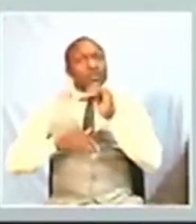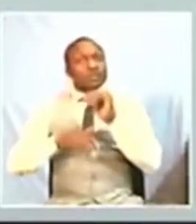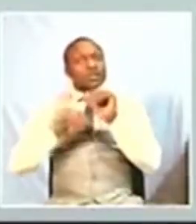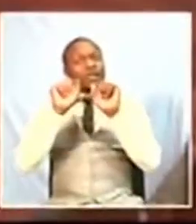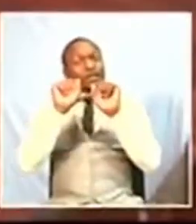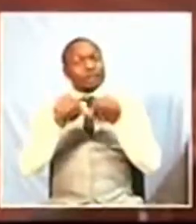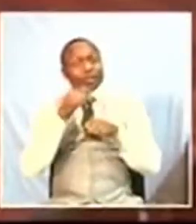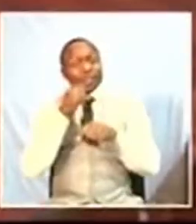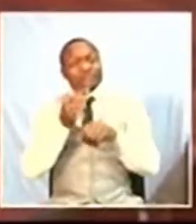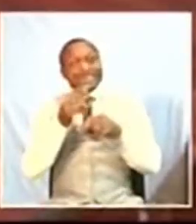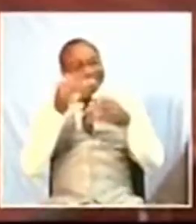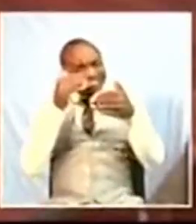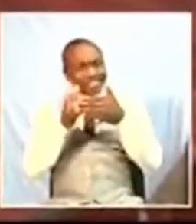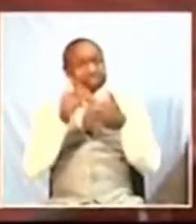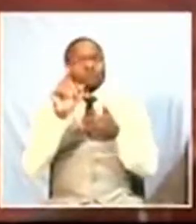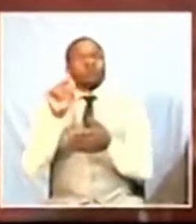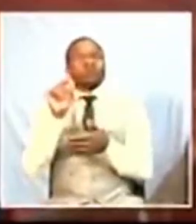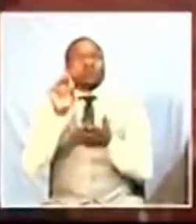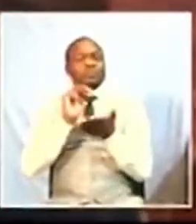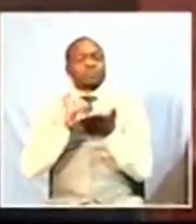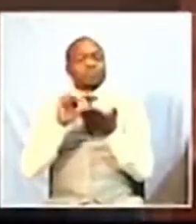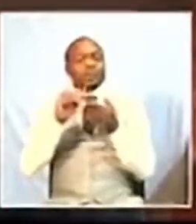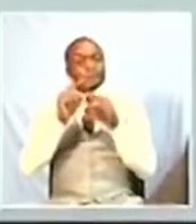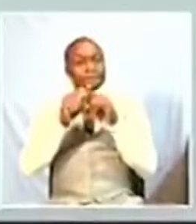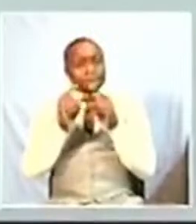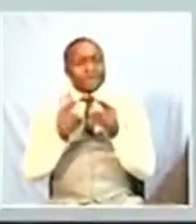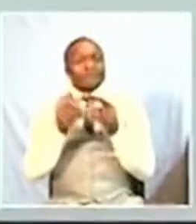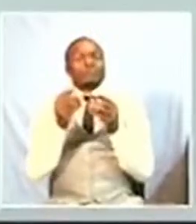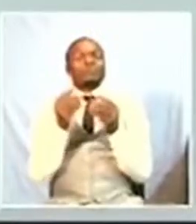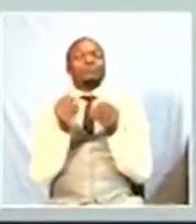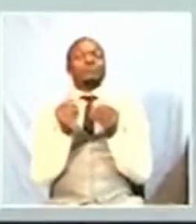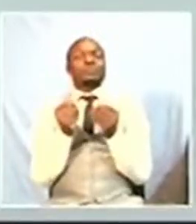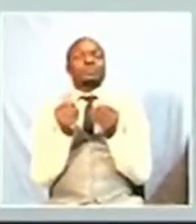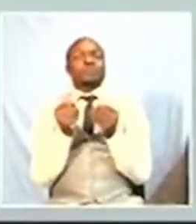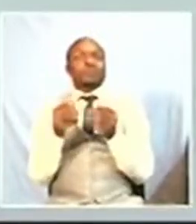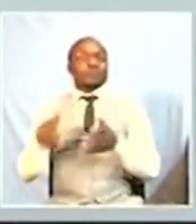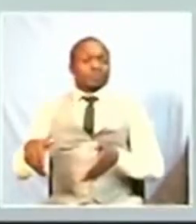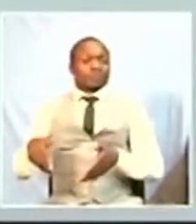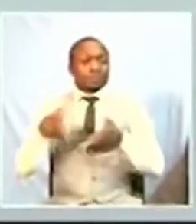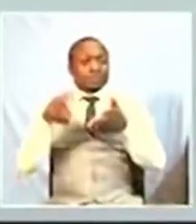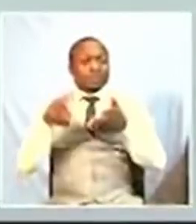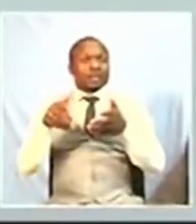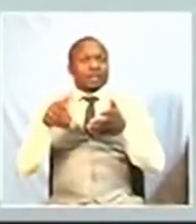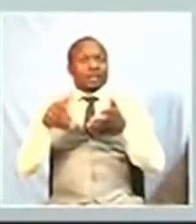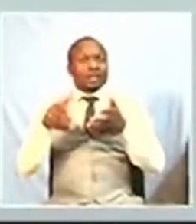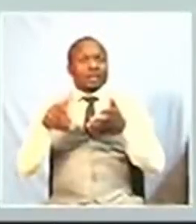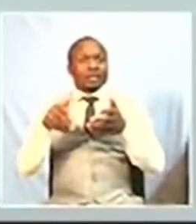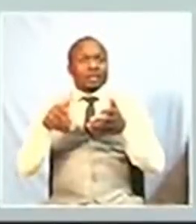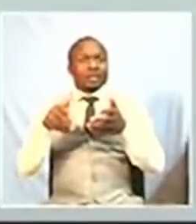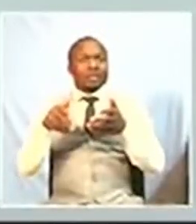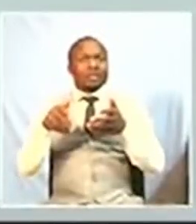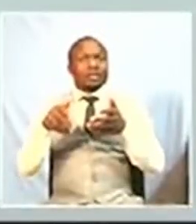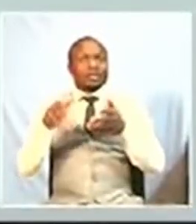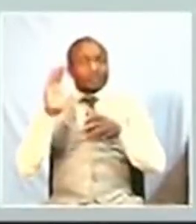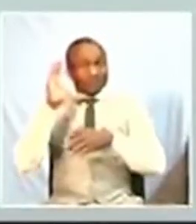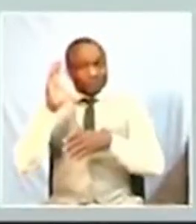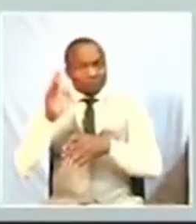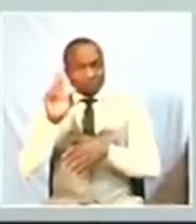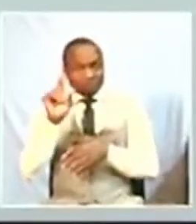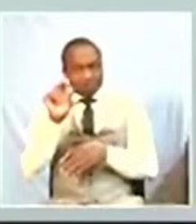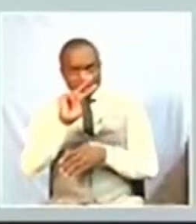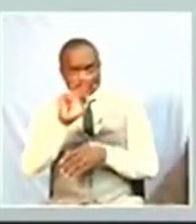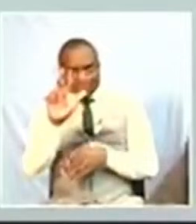say, close to 20 million. But the monies carried forward from 2023 to